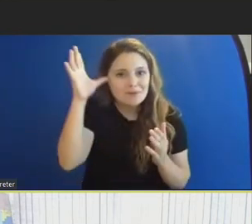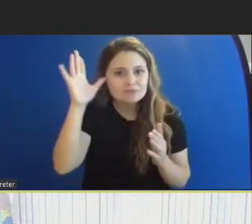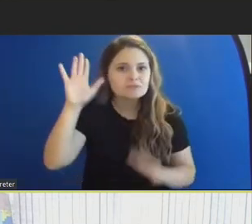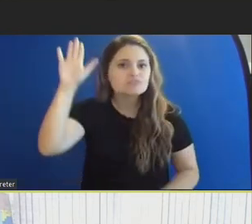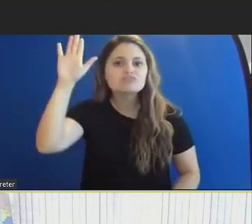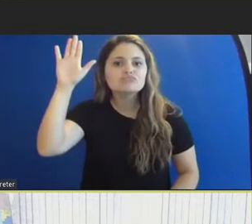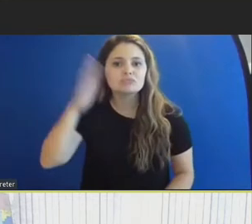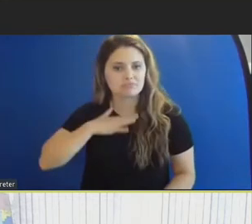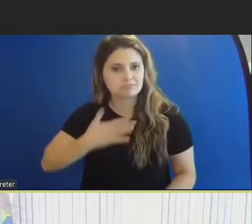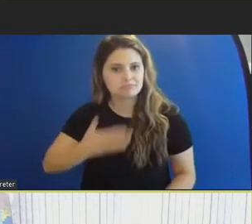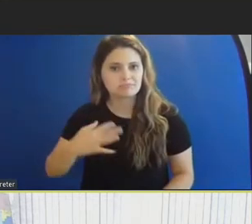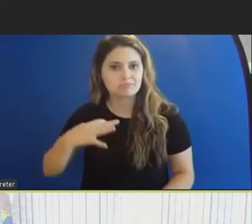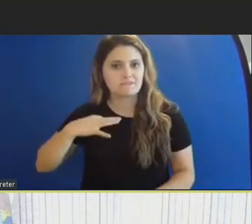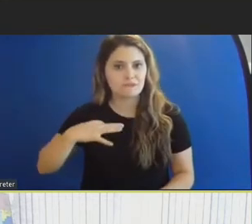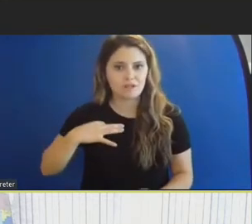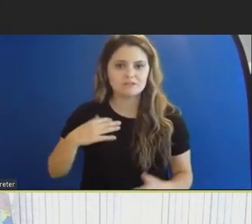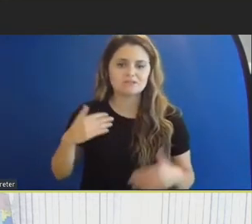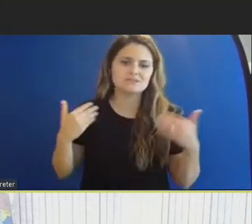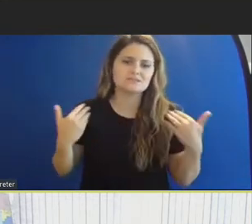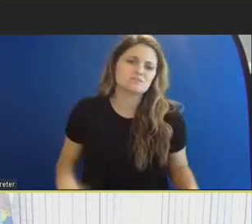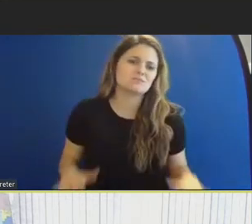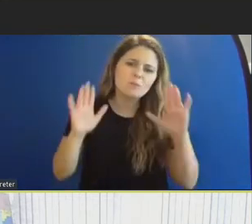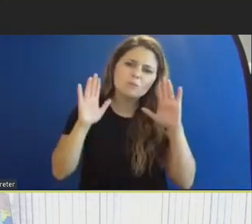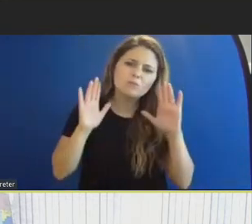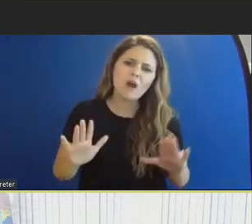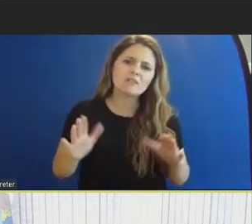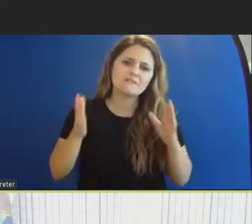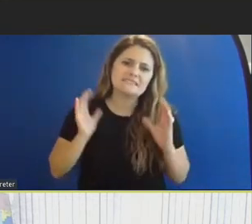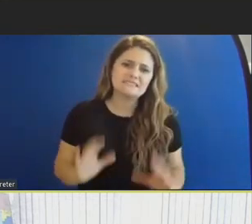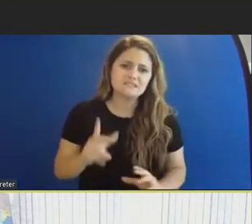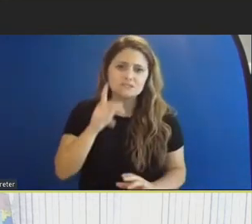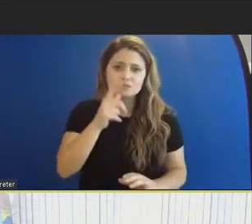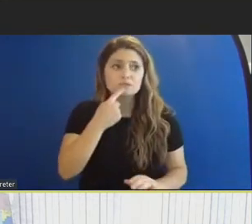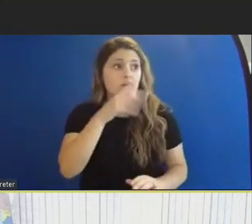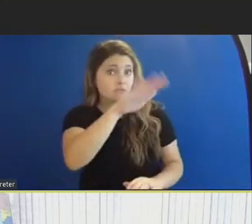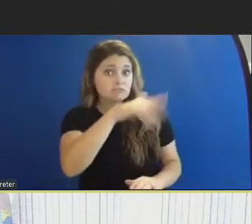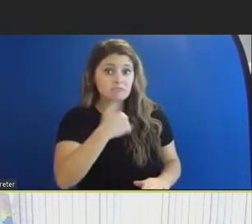our upstanding citizens that have said, hey, if you need my help,